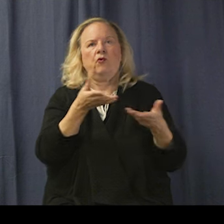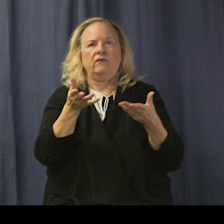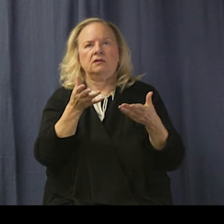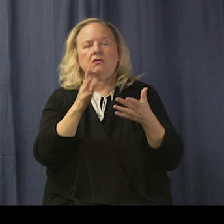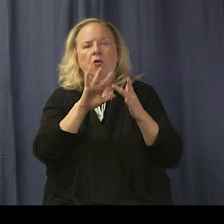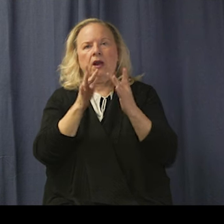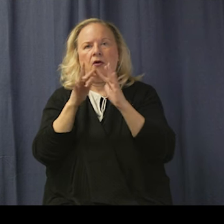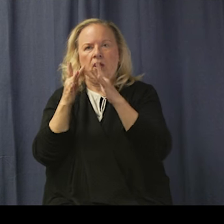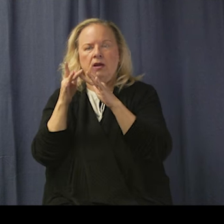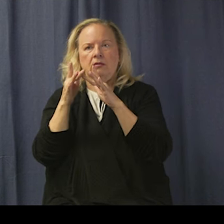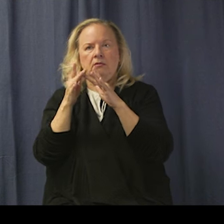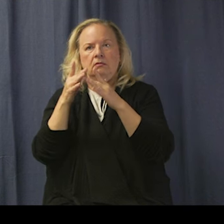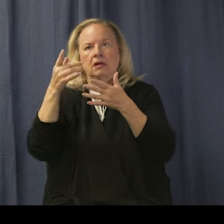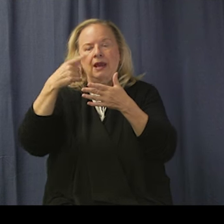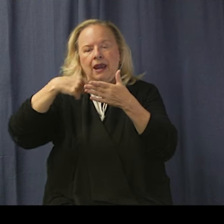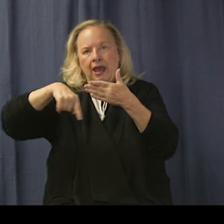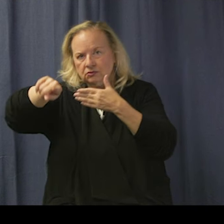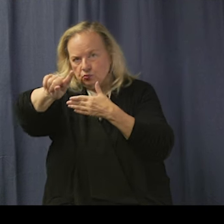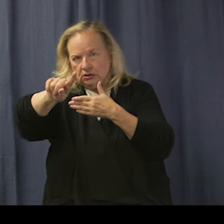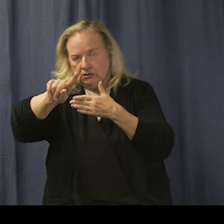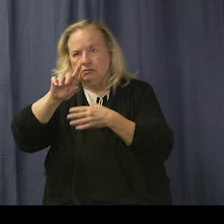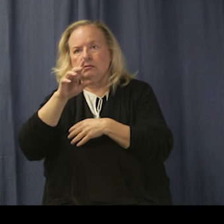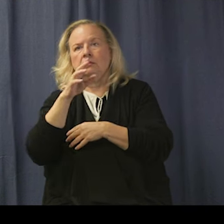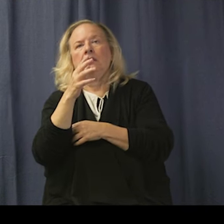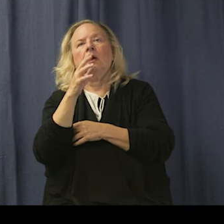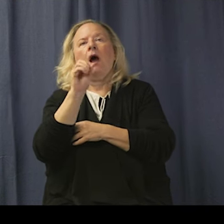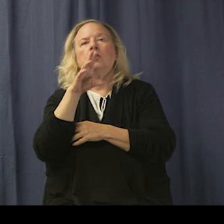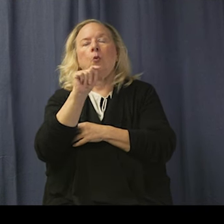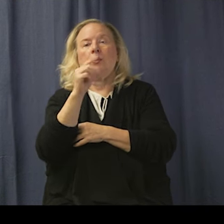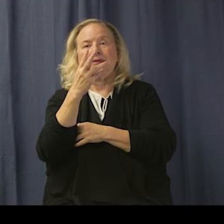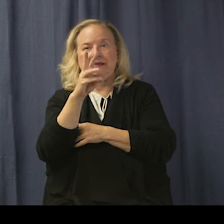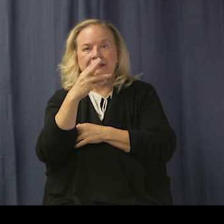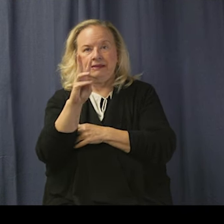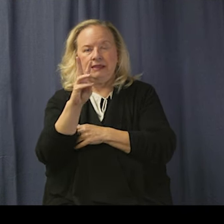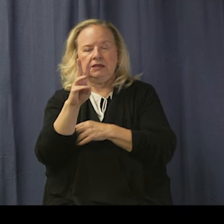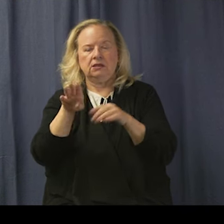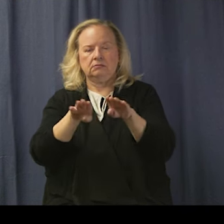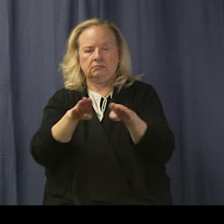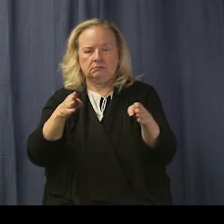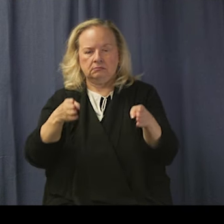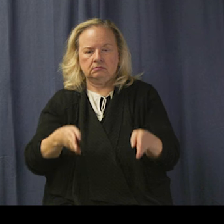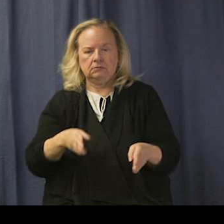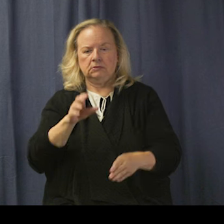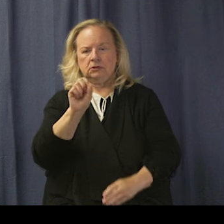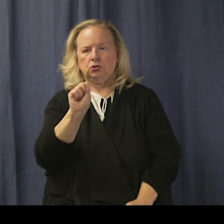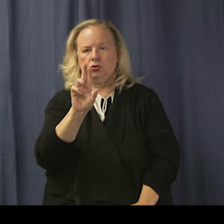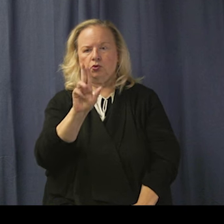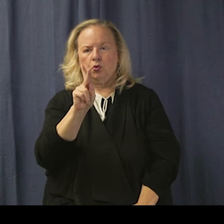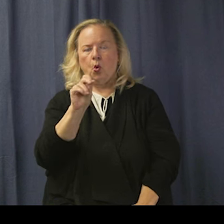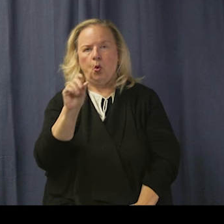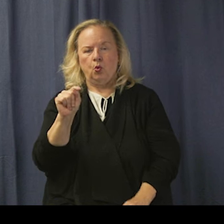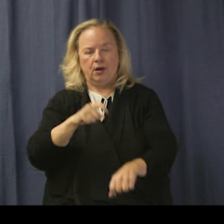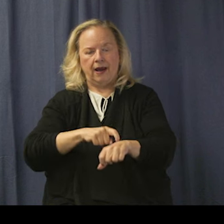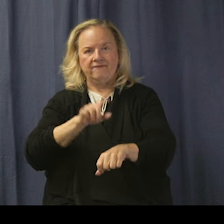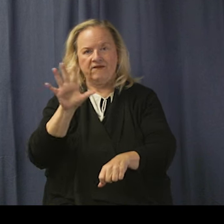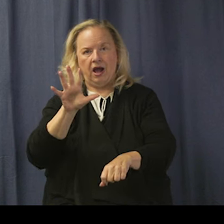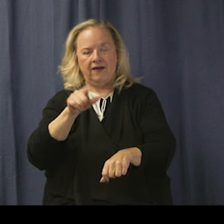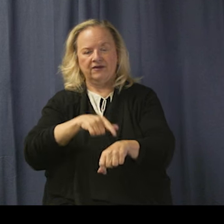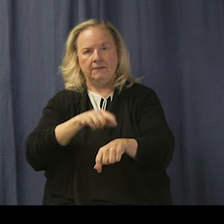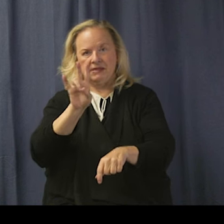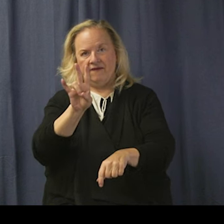then next week on the 16th, we're going to celebrate the Feast of Sukkot at 5 p.m. and 7